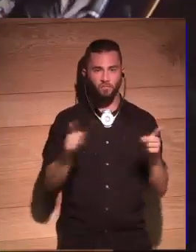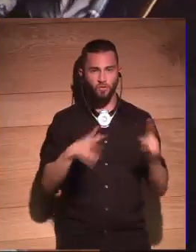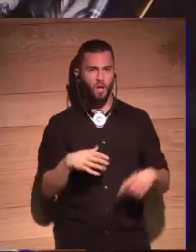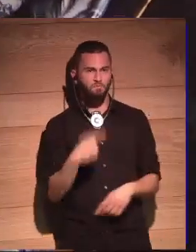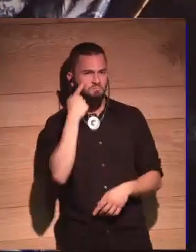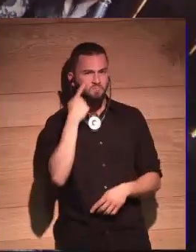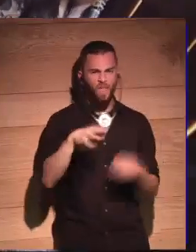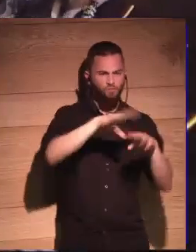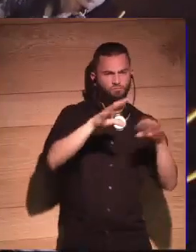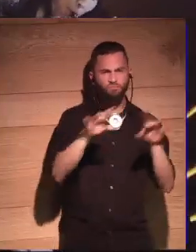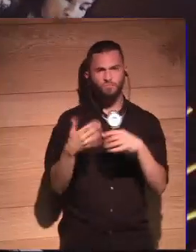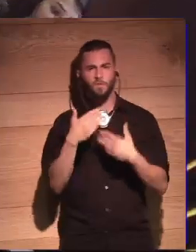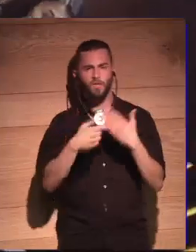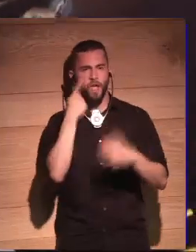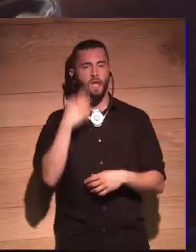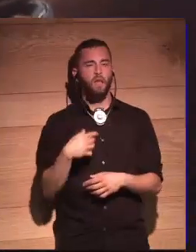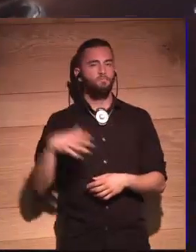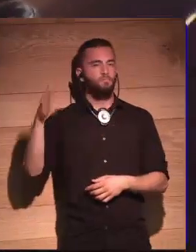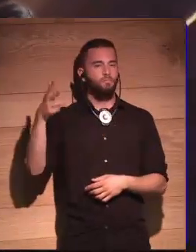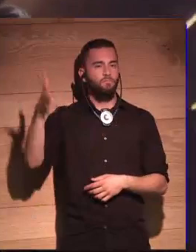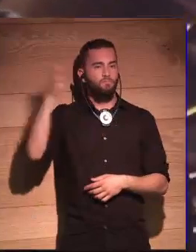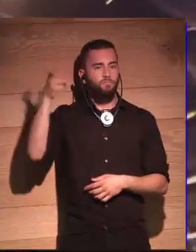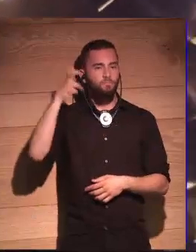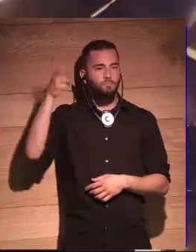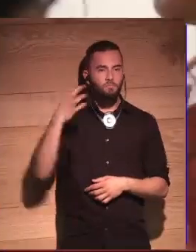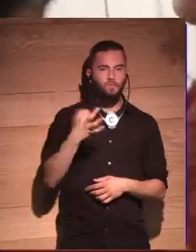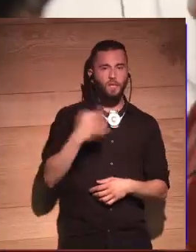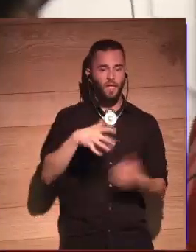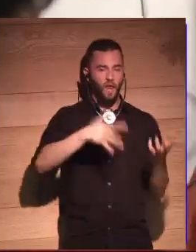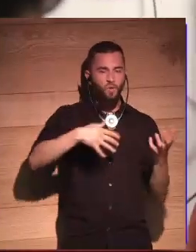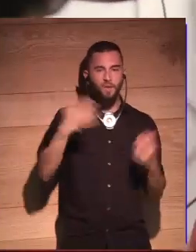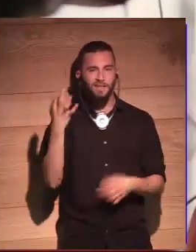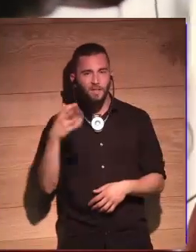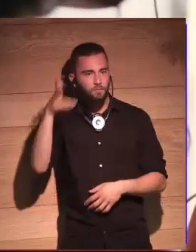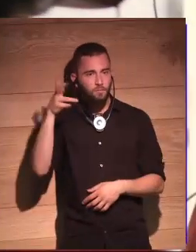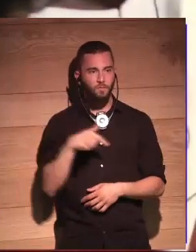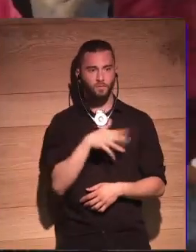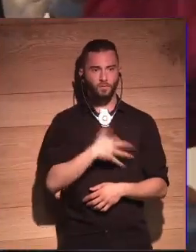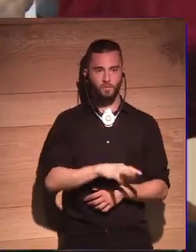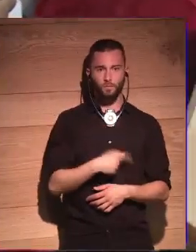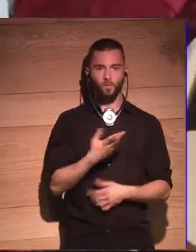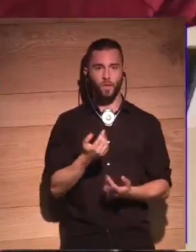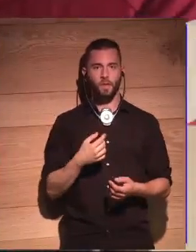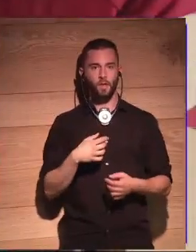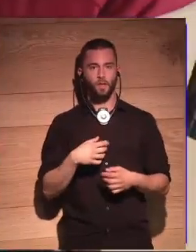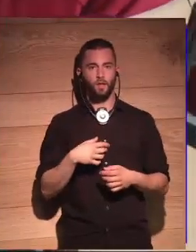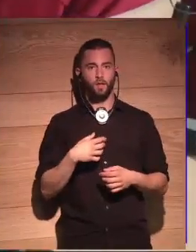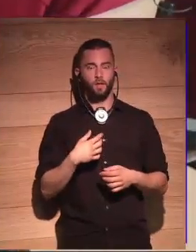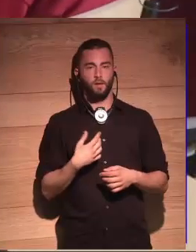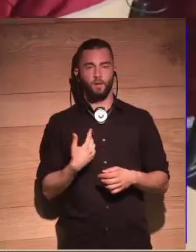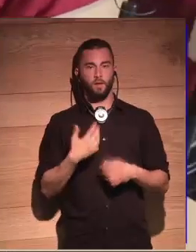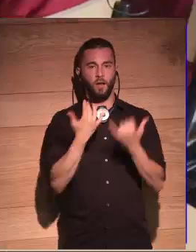the stage, get close to the instruments, see what is playing in the different instruments. And